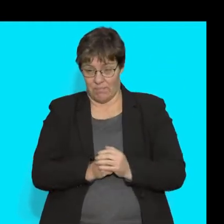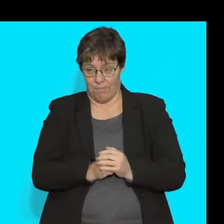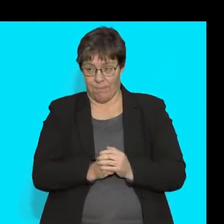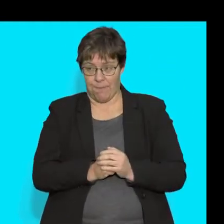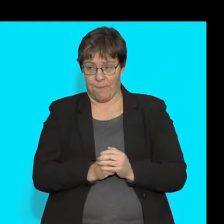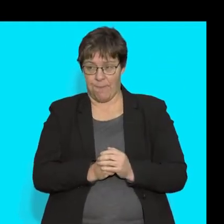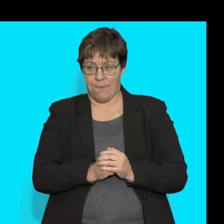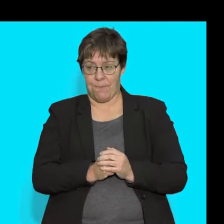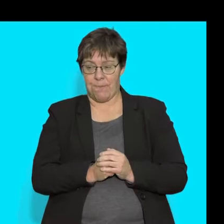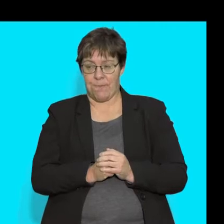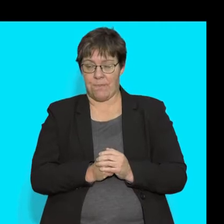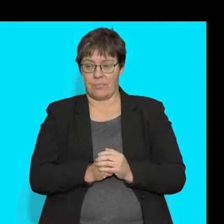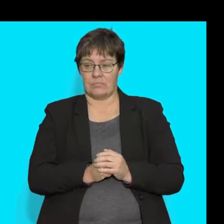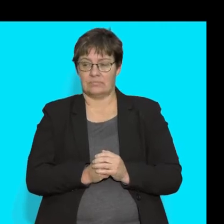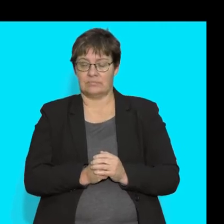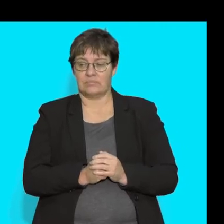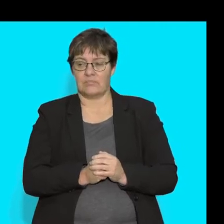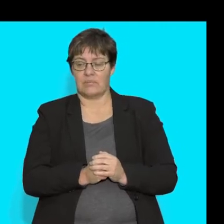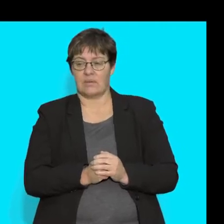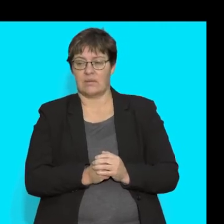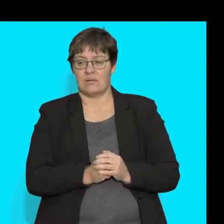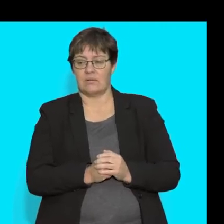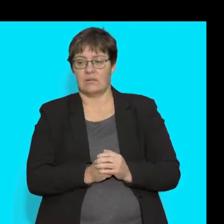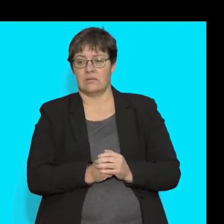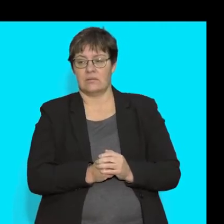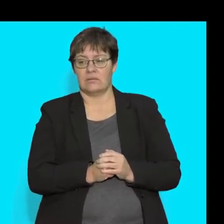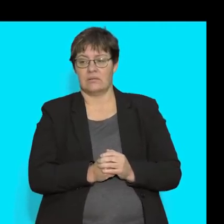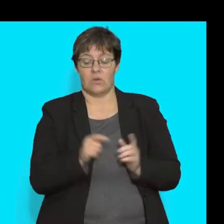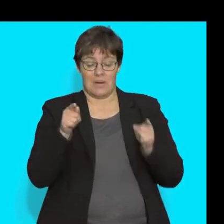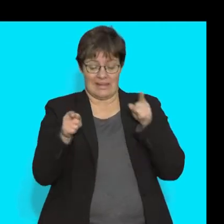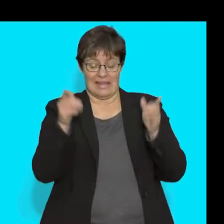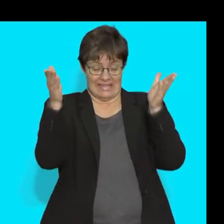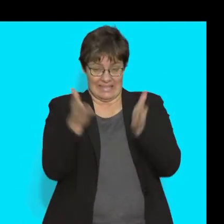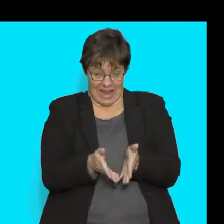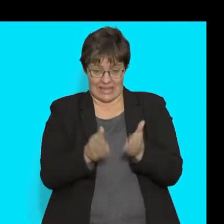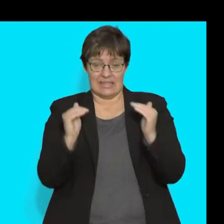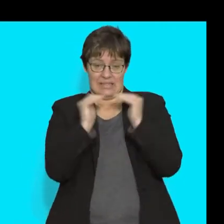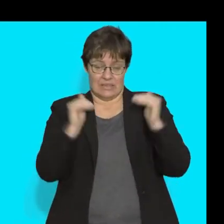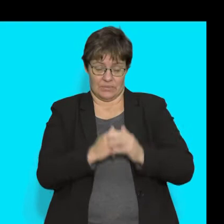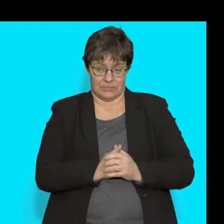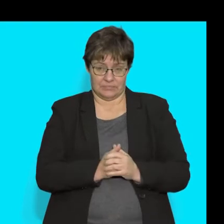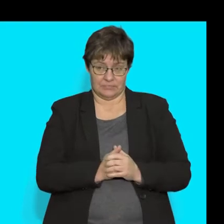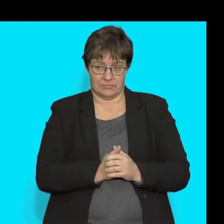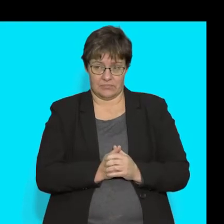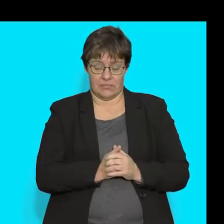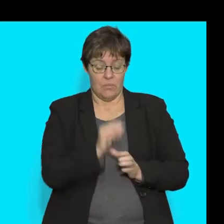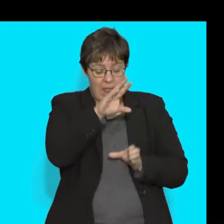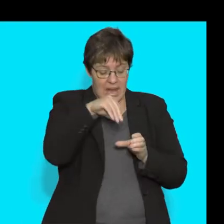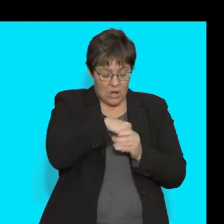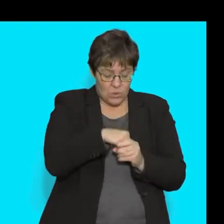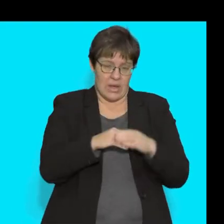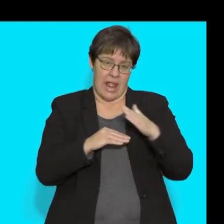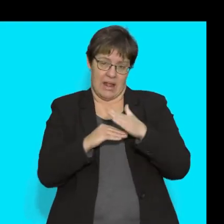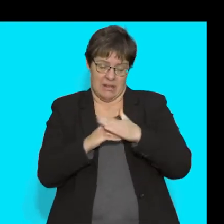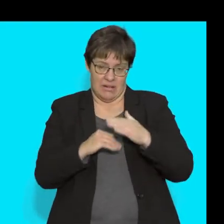there, and then my angle is here, right? So it is side, angle, side, which is a side and an